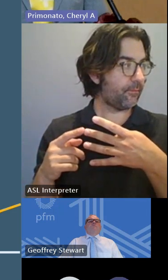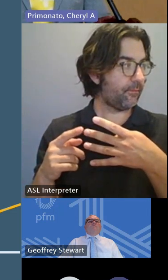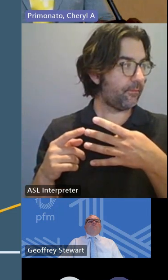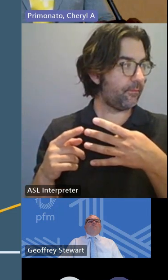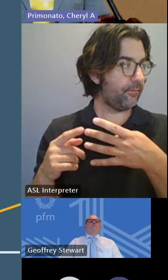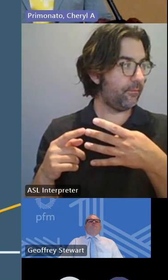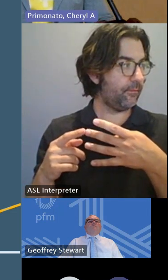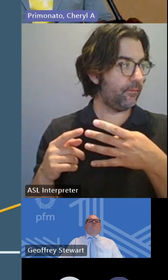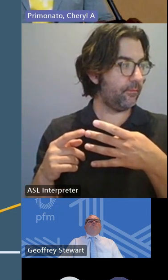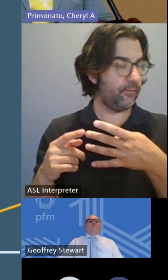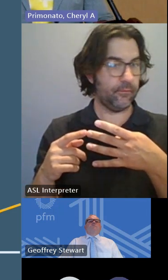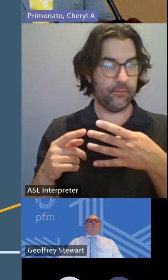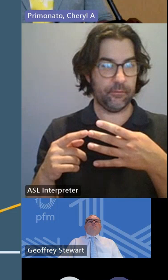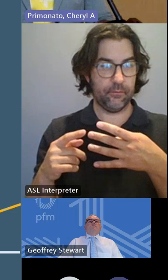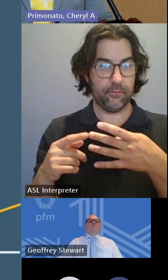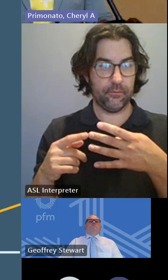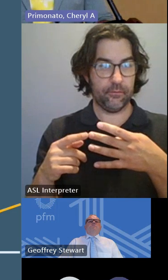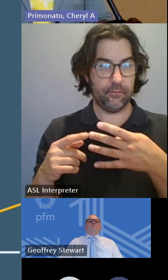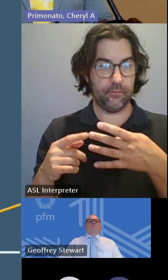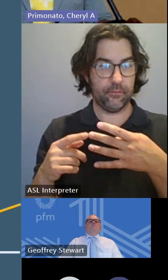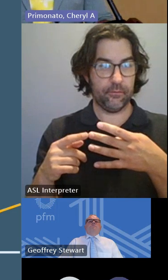to continue the program.